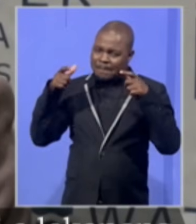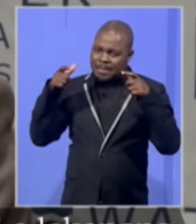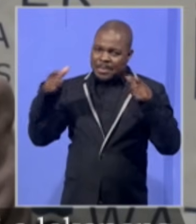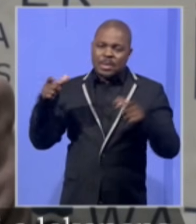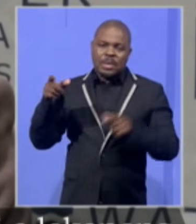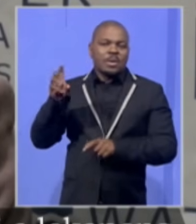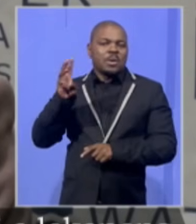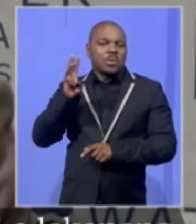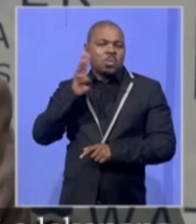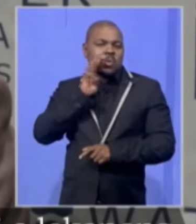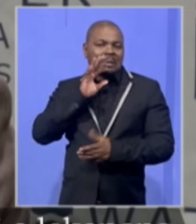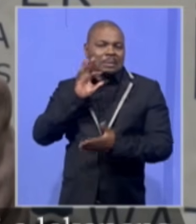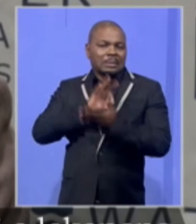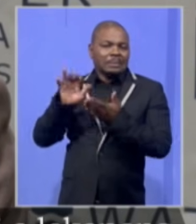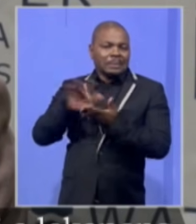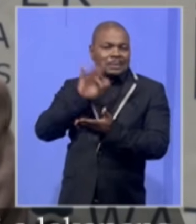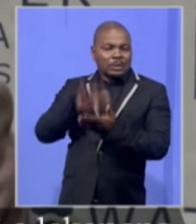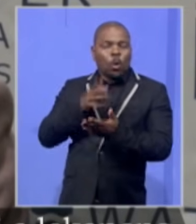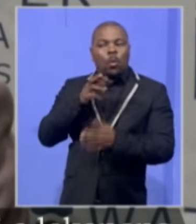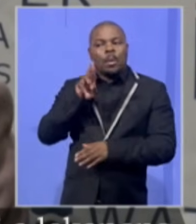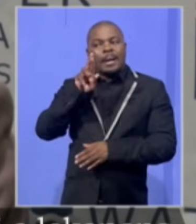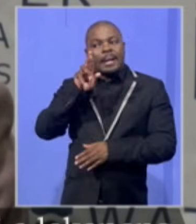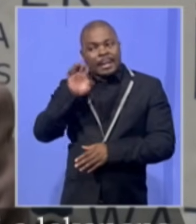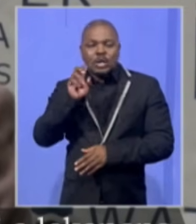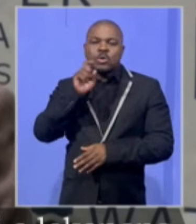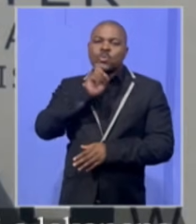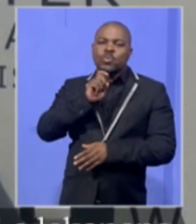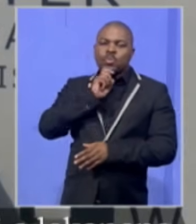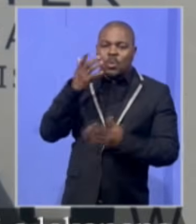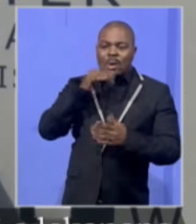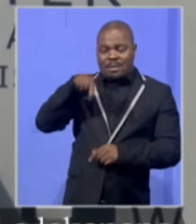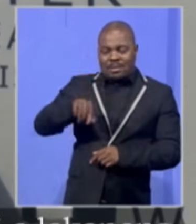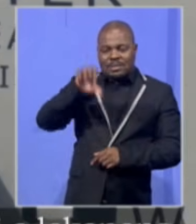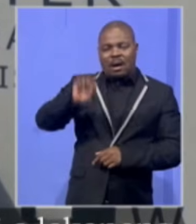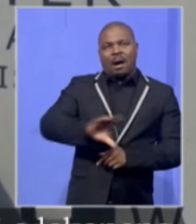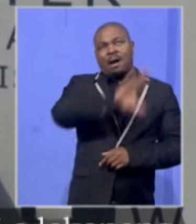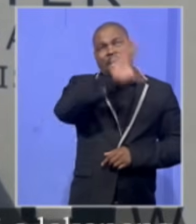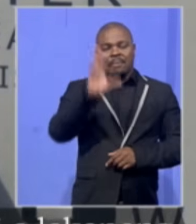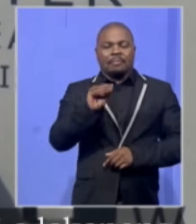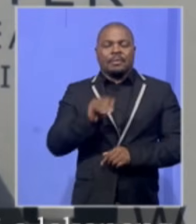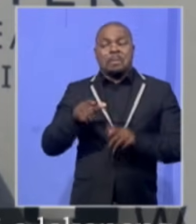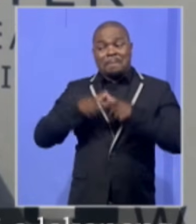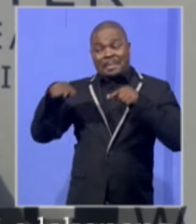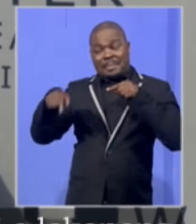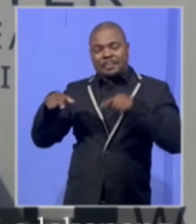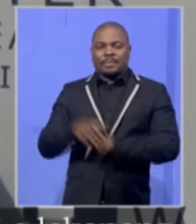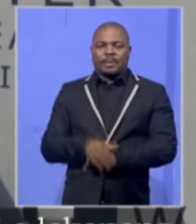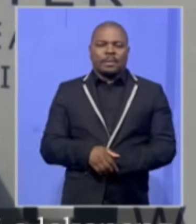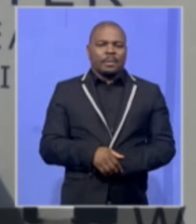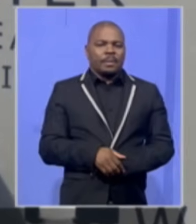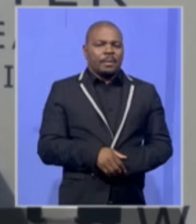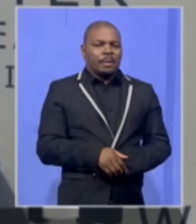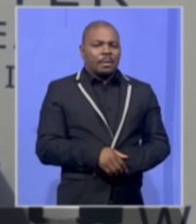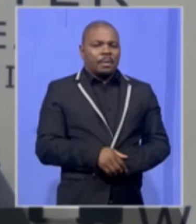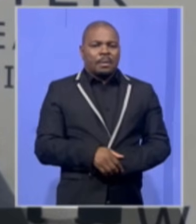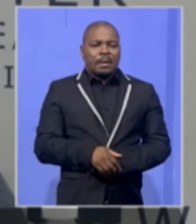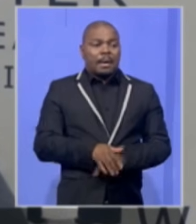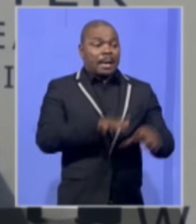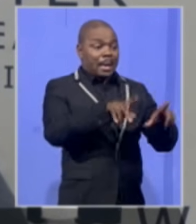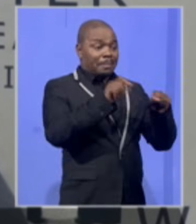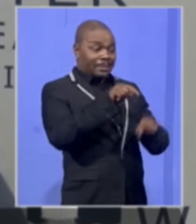treatment or water reuse projects on our continent. We are using the lessons for Cape